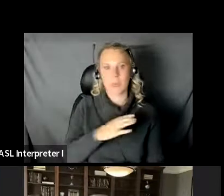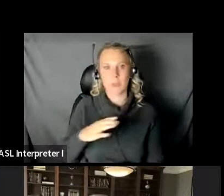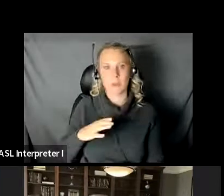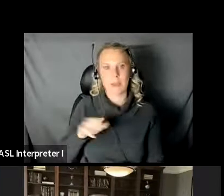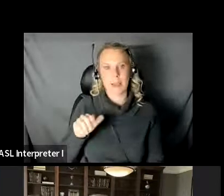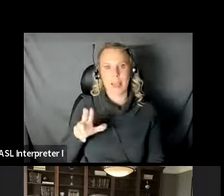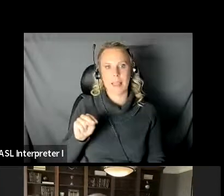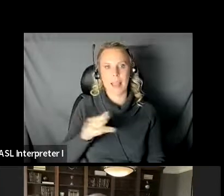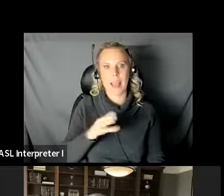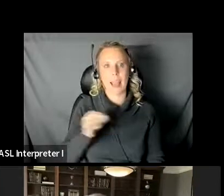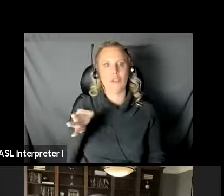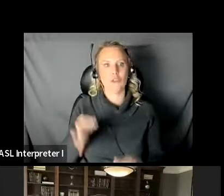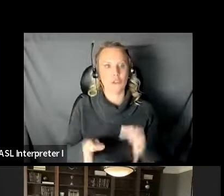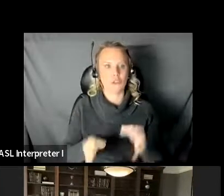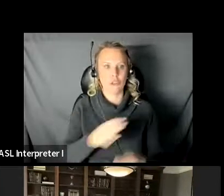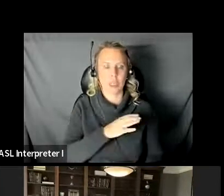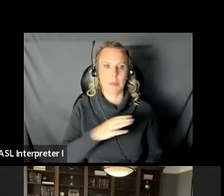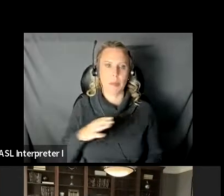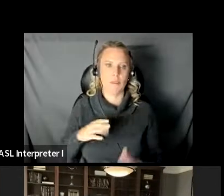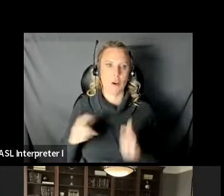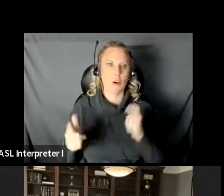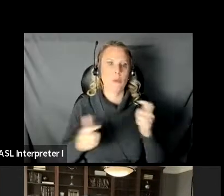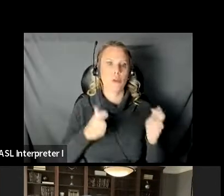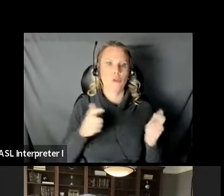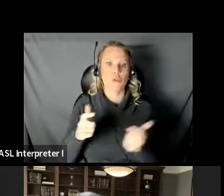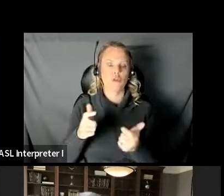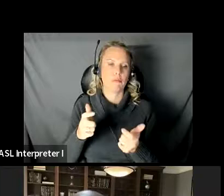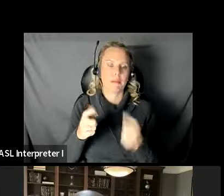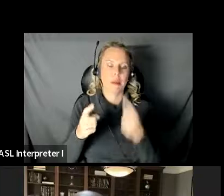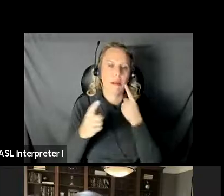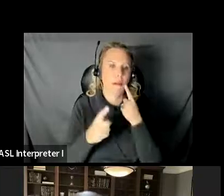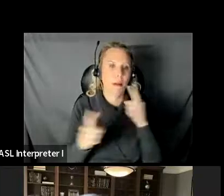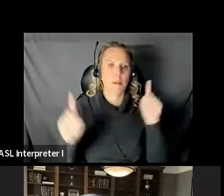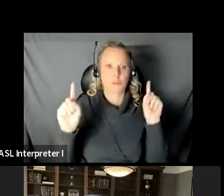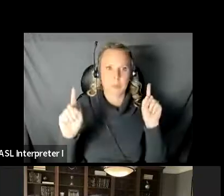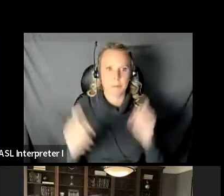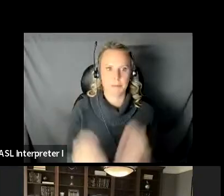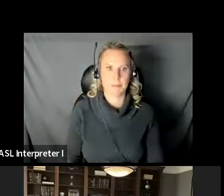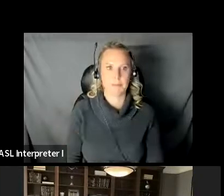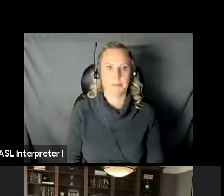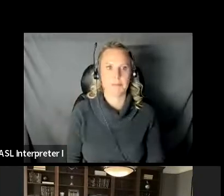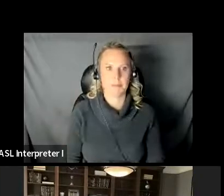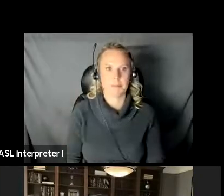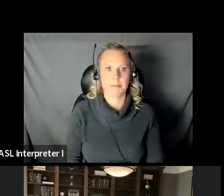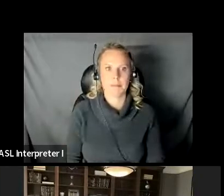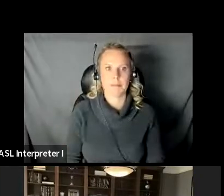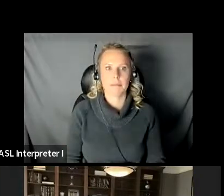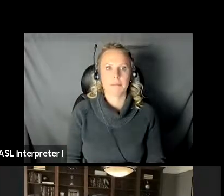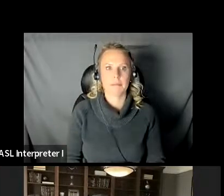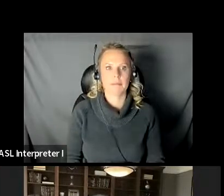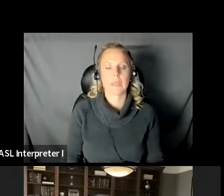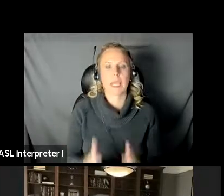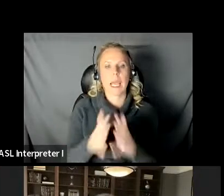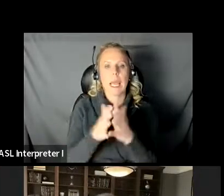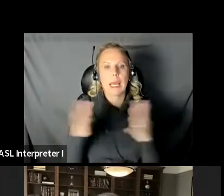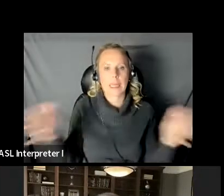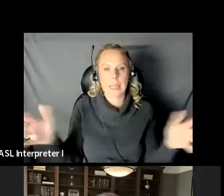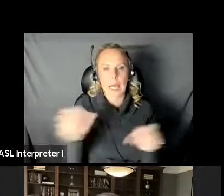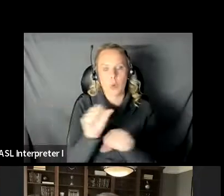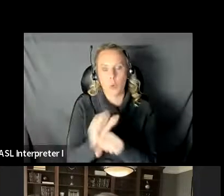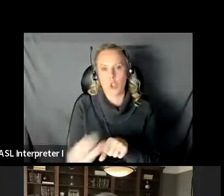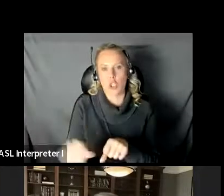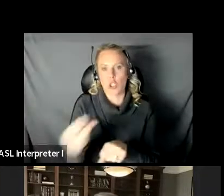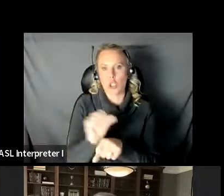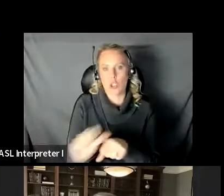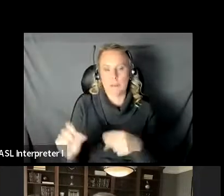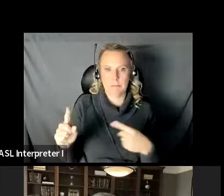Judiciary Committee for, I think, a major accomplishment. A tremendous amount of work went into this.